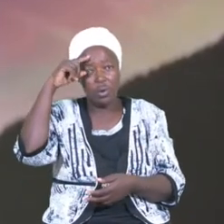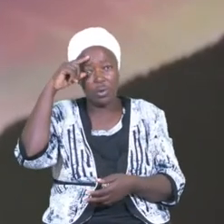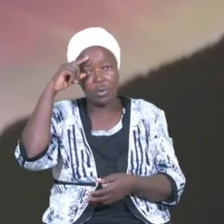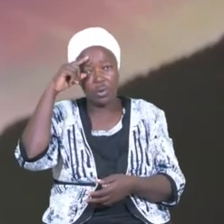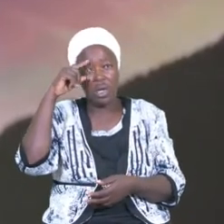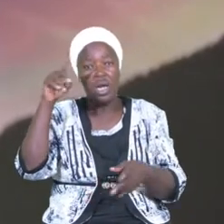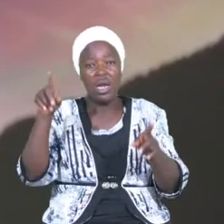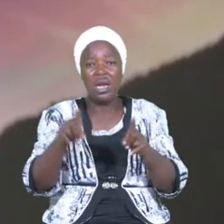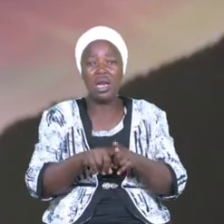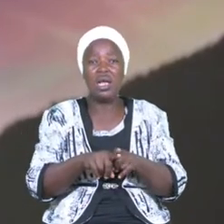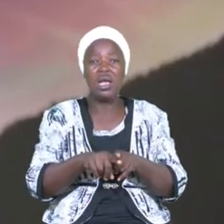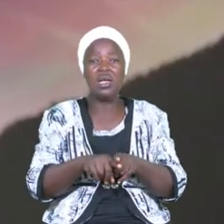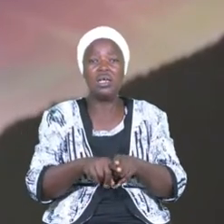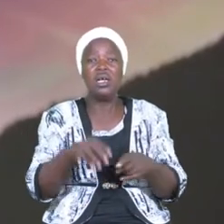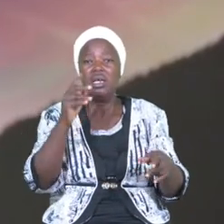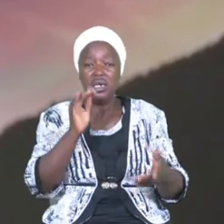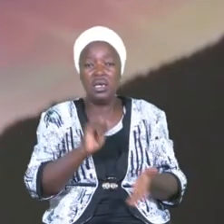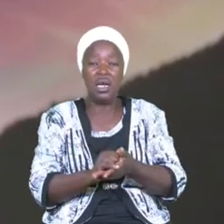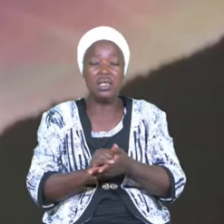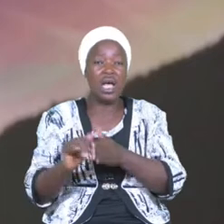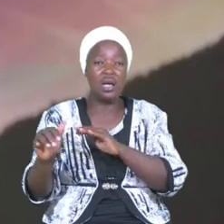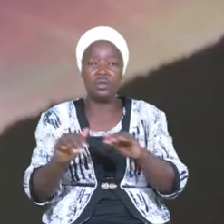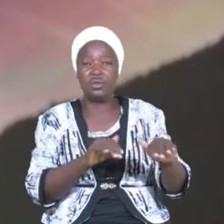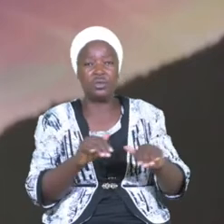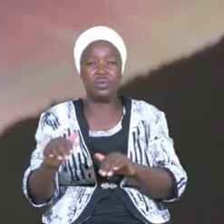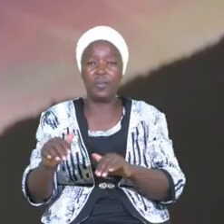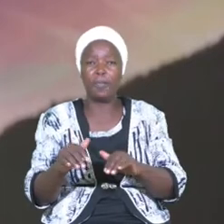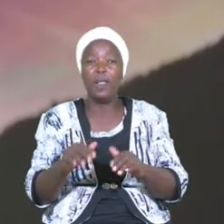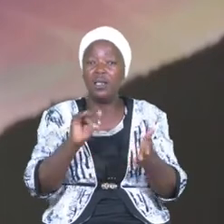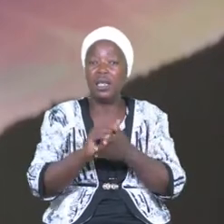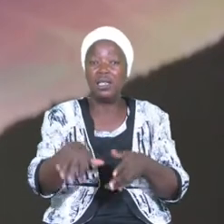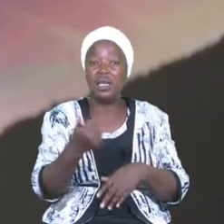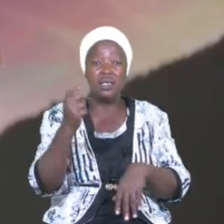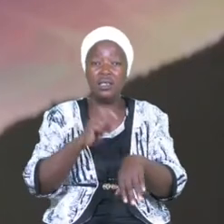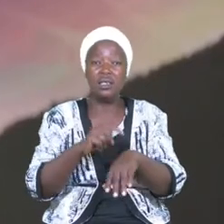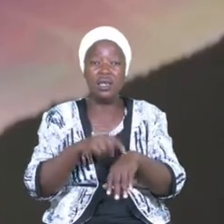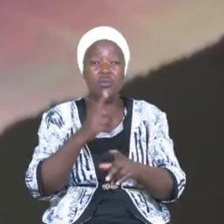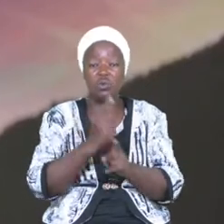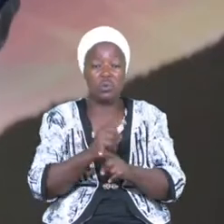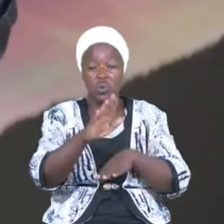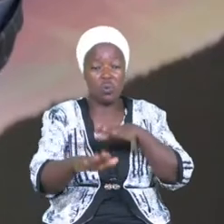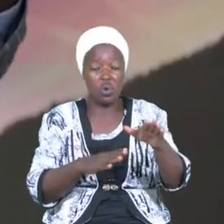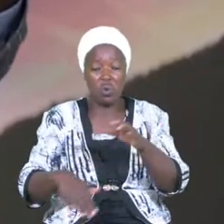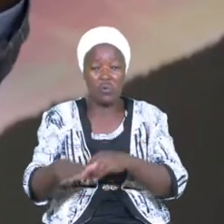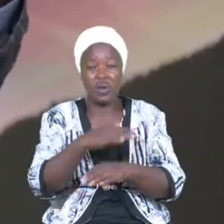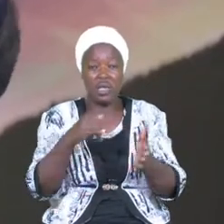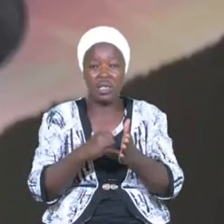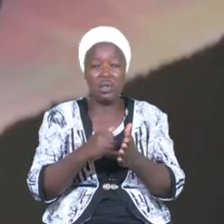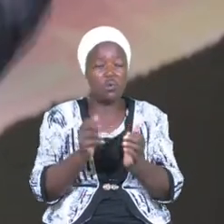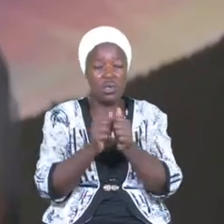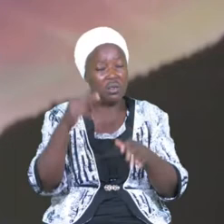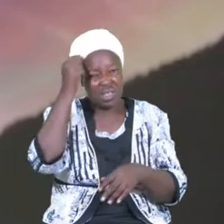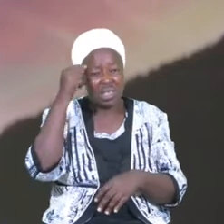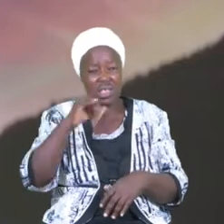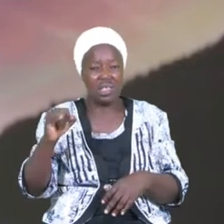automatic reflex action. That any time you just walk over without even thinking, without